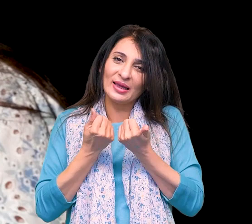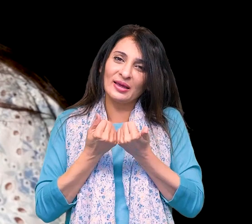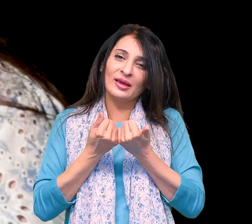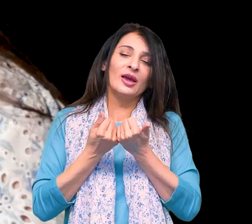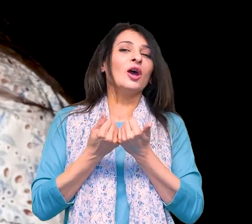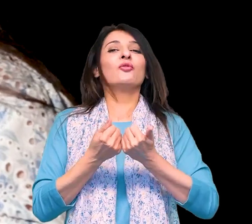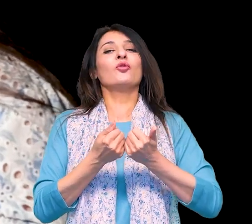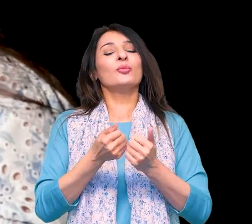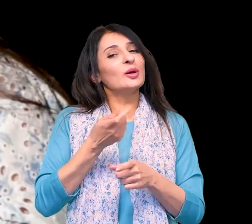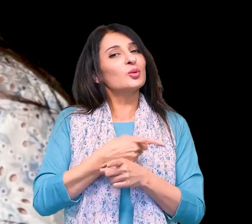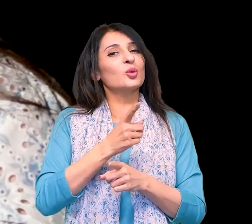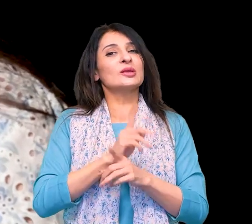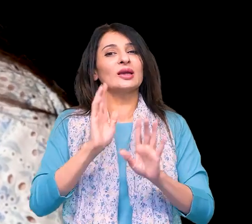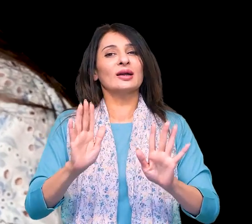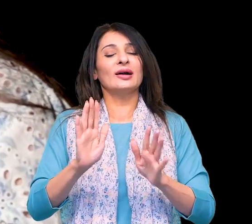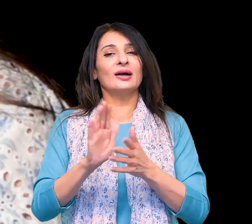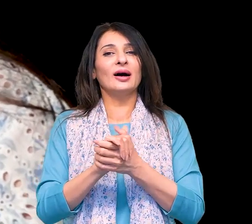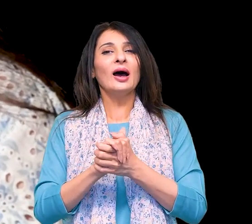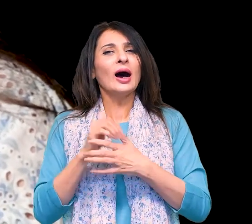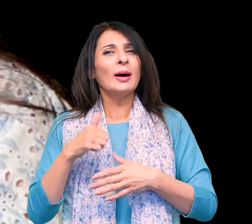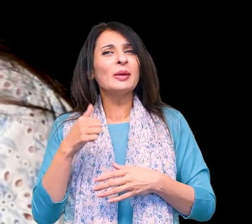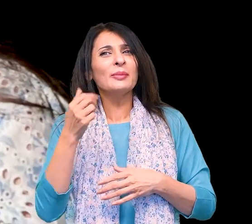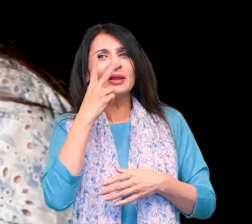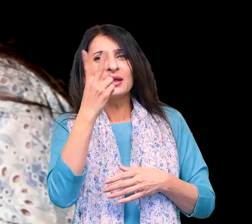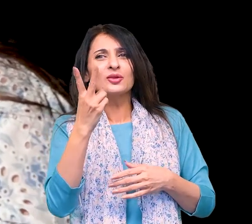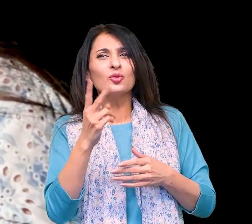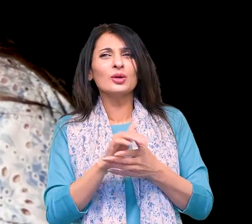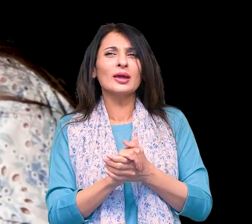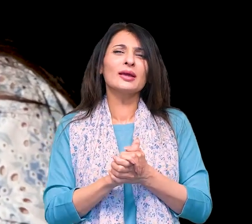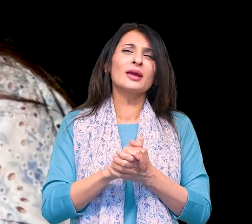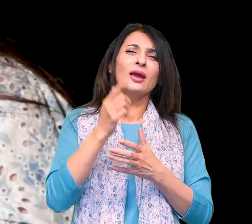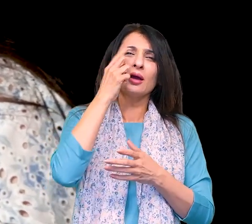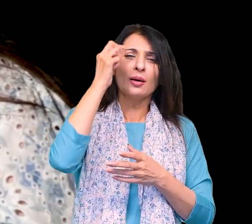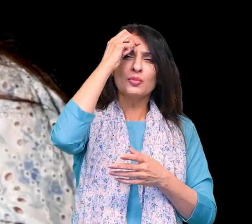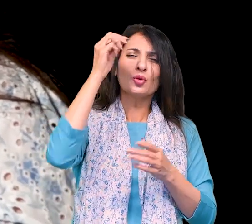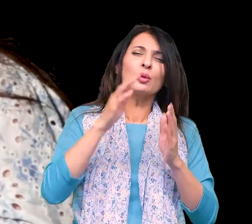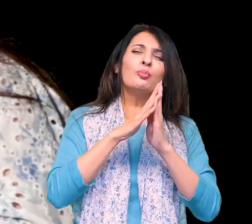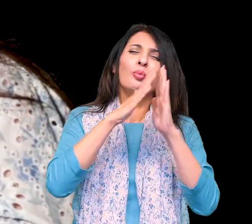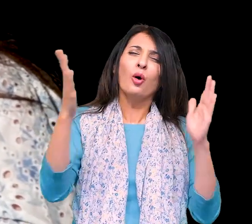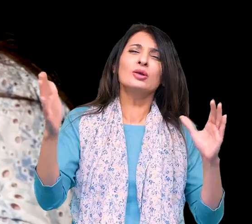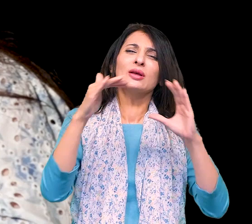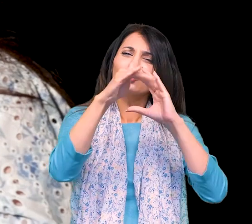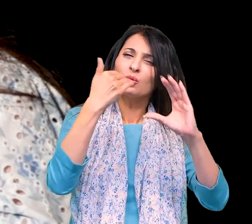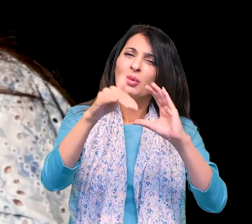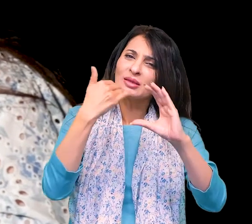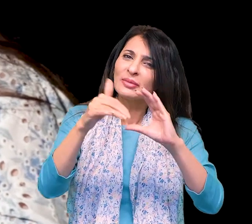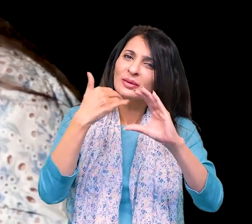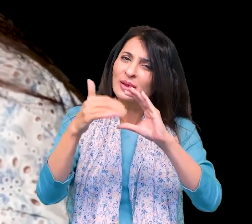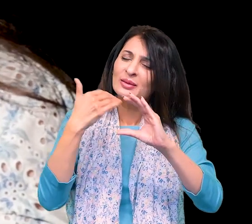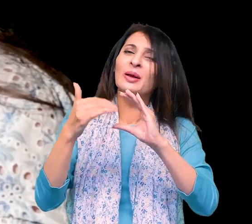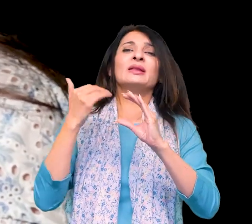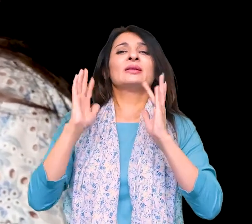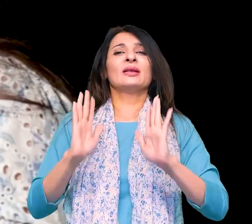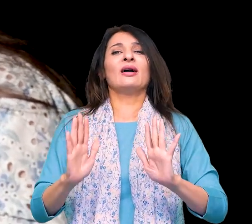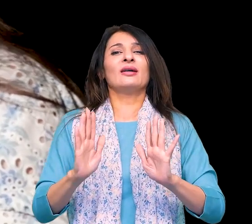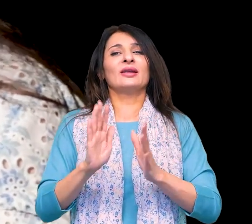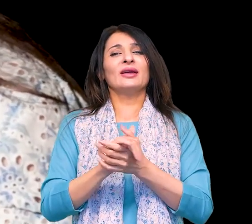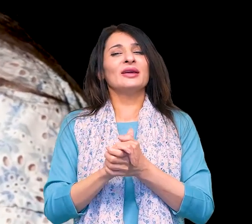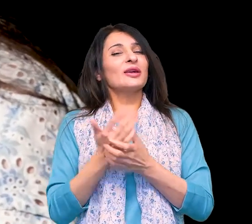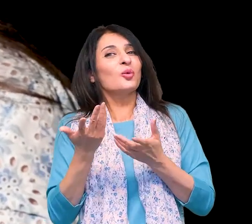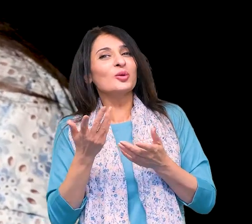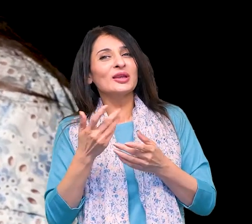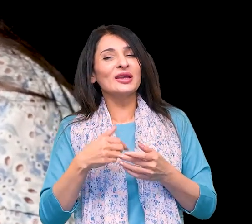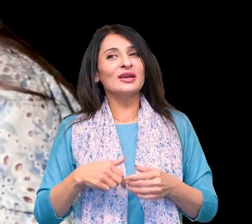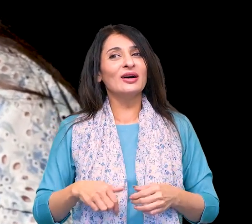no idea that her child has a speech delay because her child was the eldest in her family and he was delayed, but she